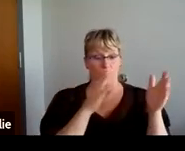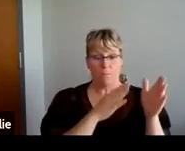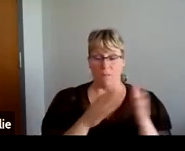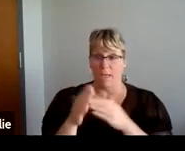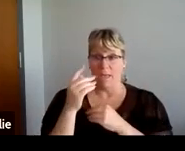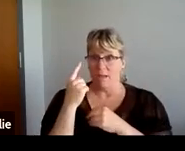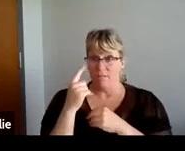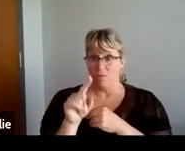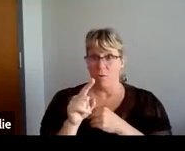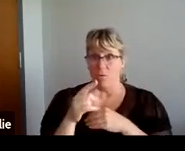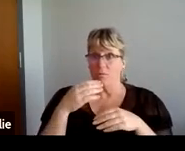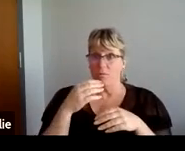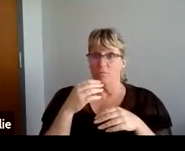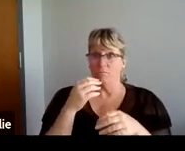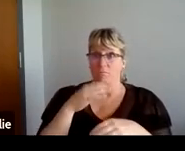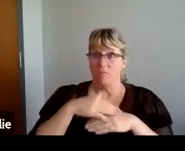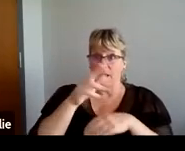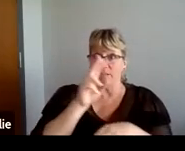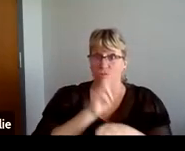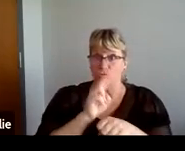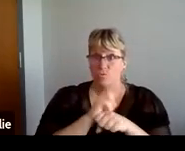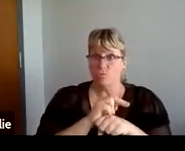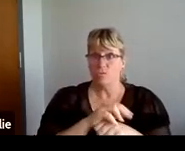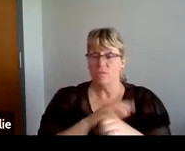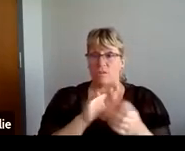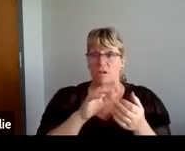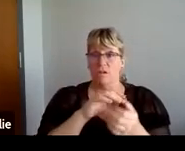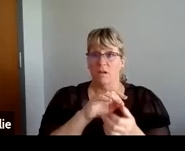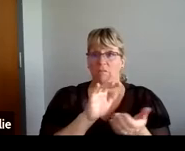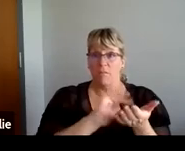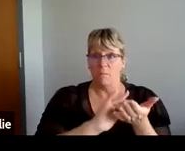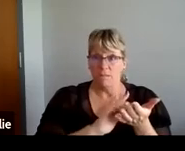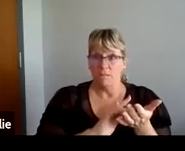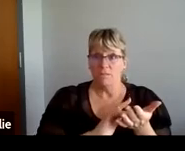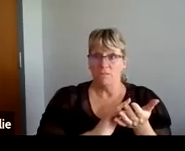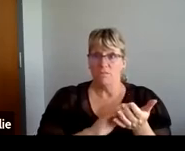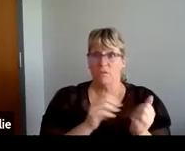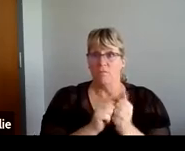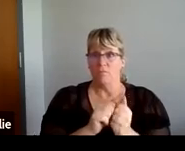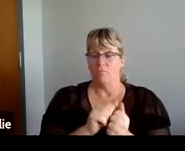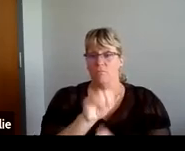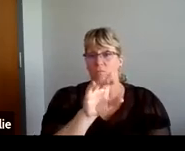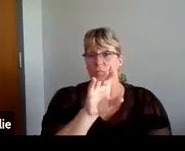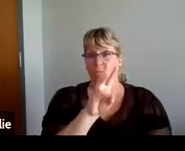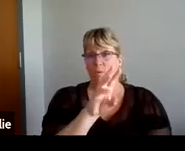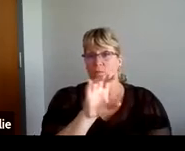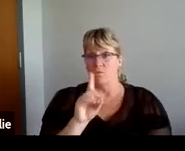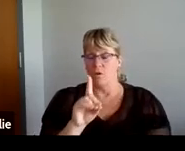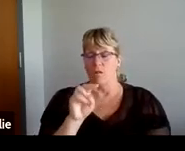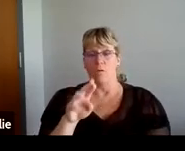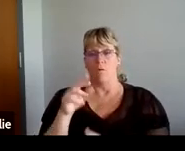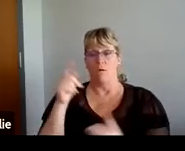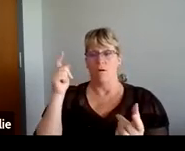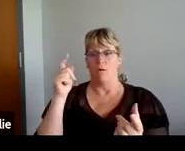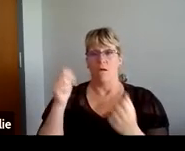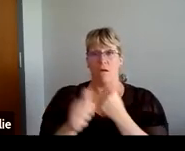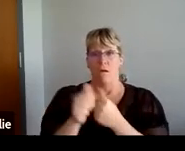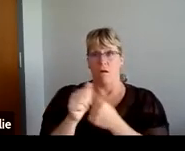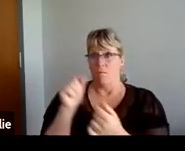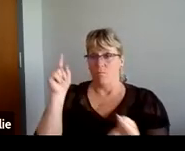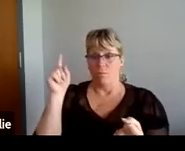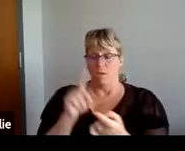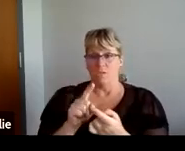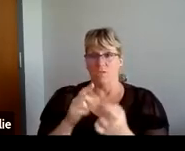the next use of the substance to avoid the withdrawal? Or are we going to work on harm reduction and have